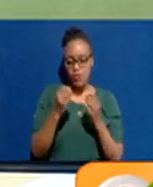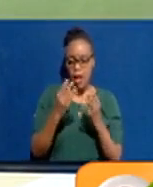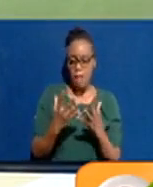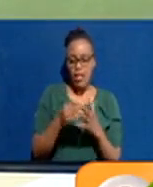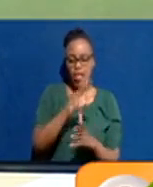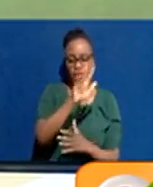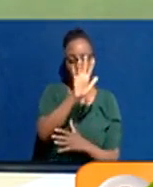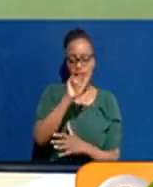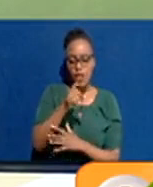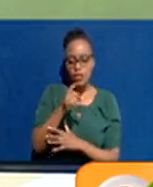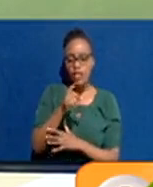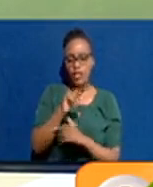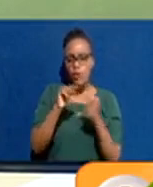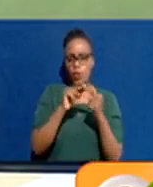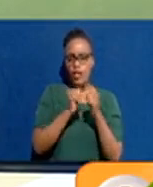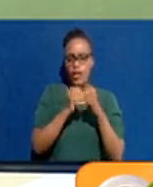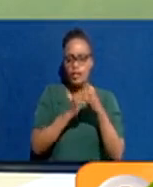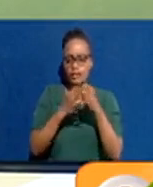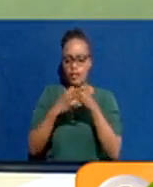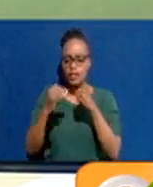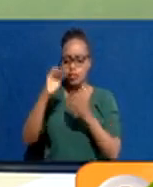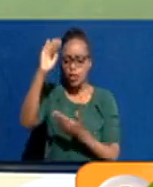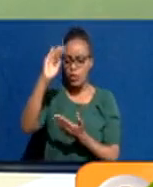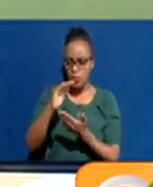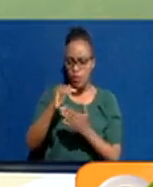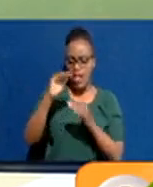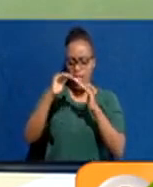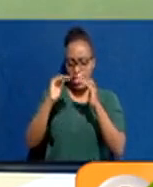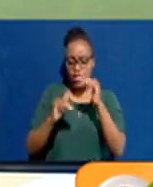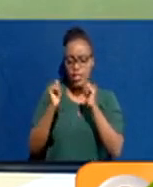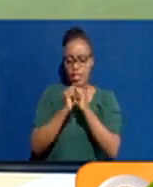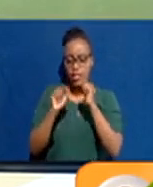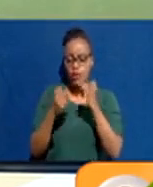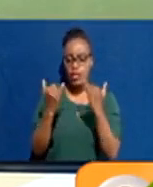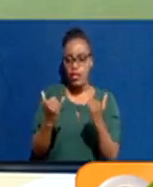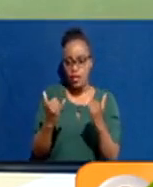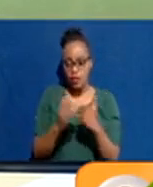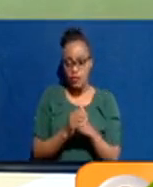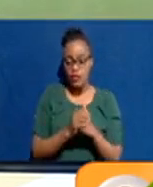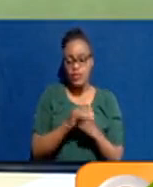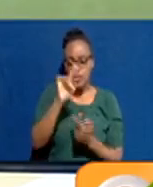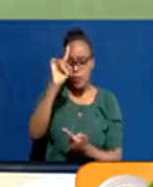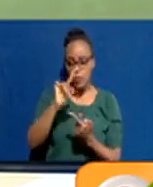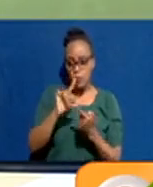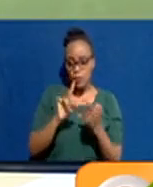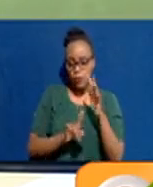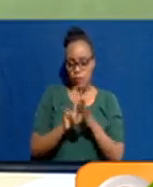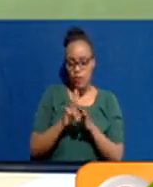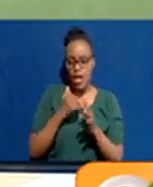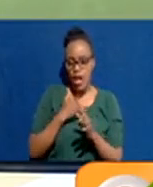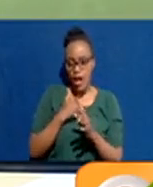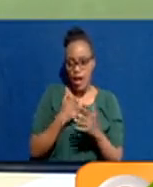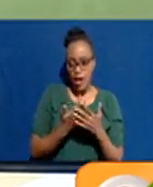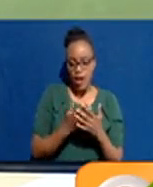of 35,000 in the 1980s to less than 10,000 at the moment. The shrinking population resulting from the reclamation